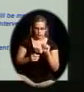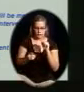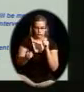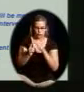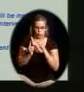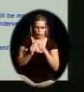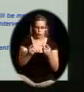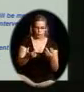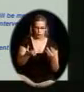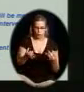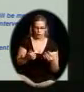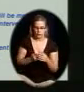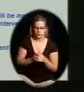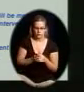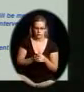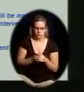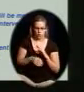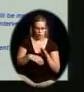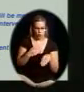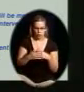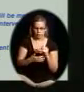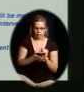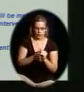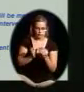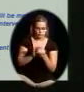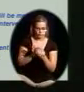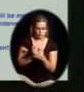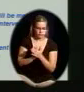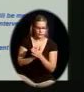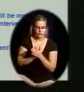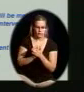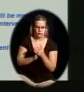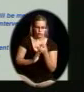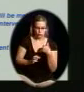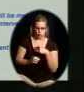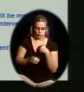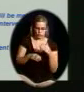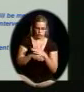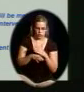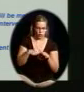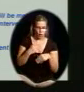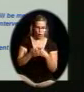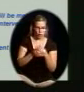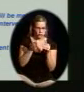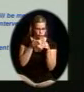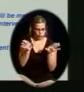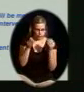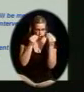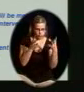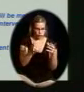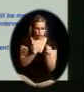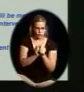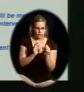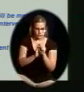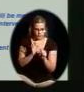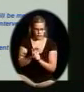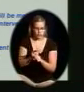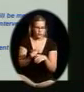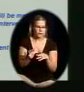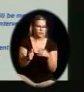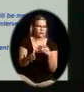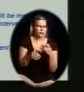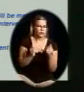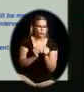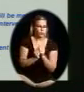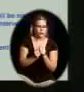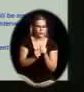areas are. So all of that is outlined. We share this generic information with all our stakeholders and our teachers so that we're all on the